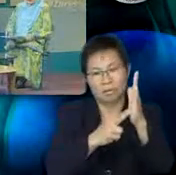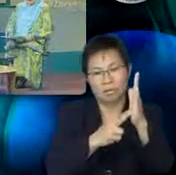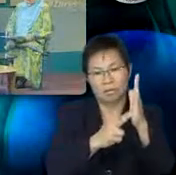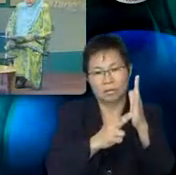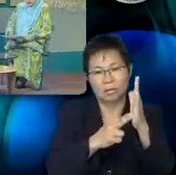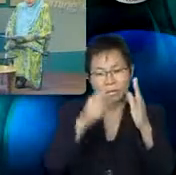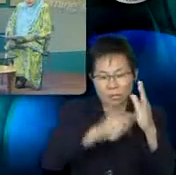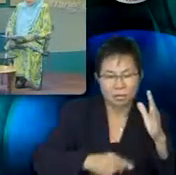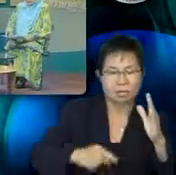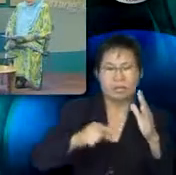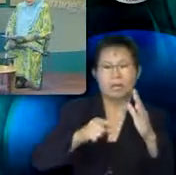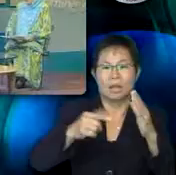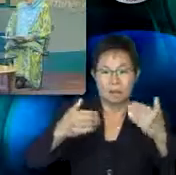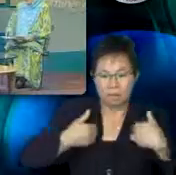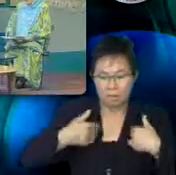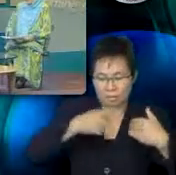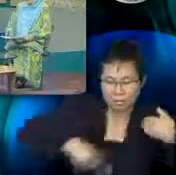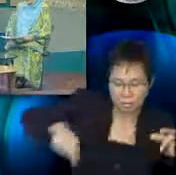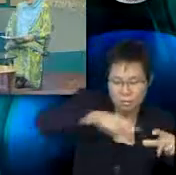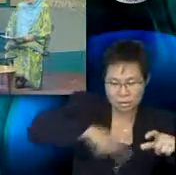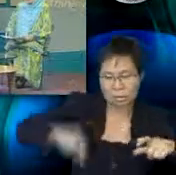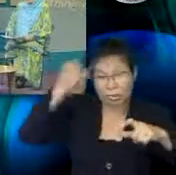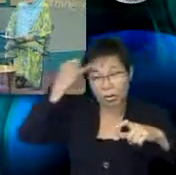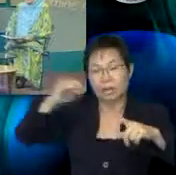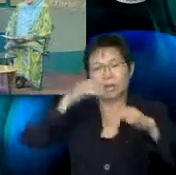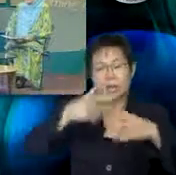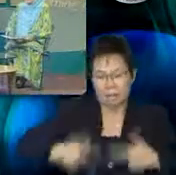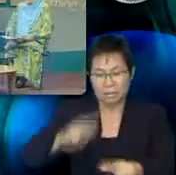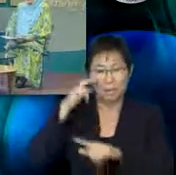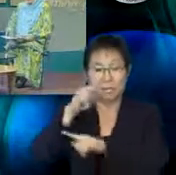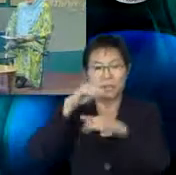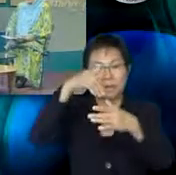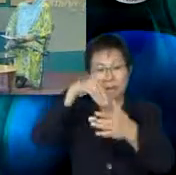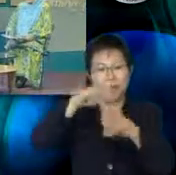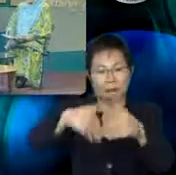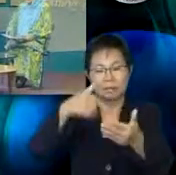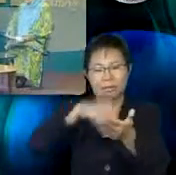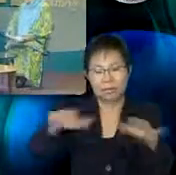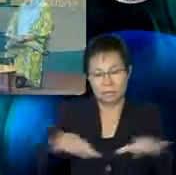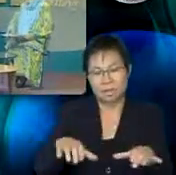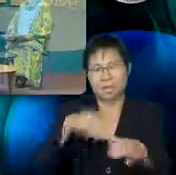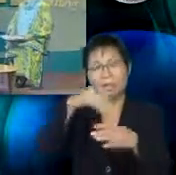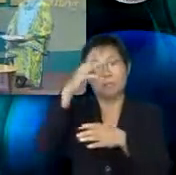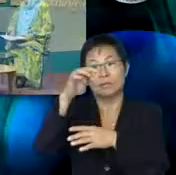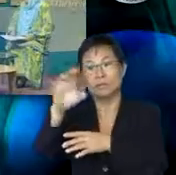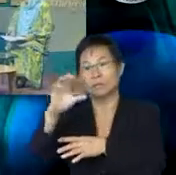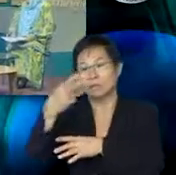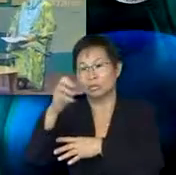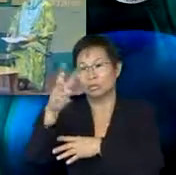a circle of ideas. Let us see how this is done in Mr. Chu's class.